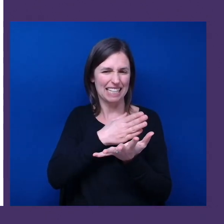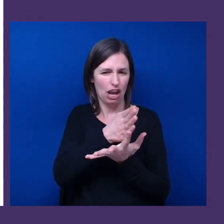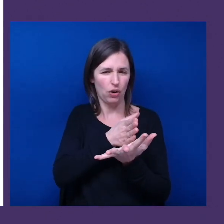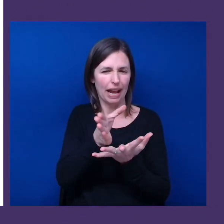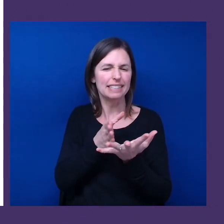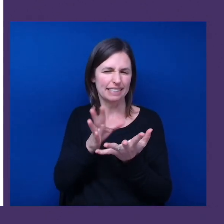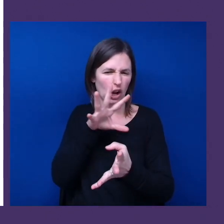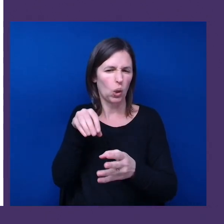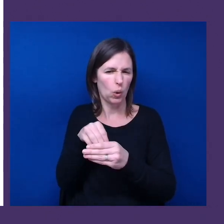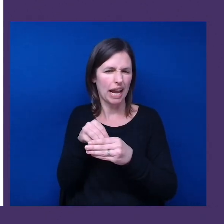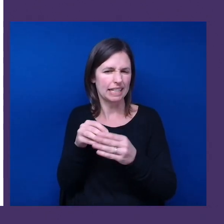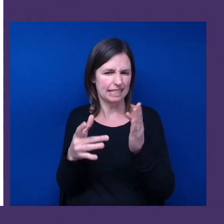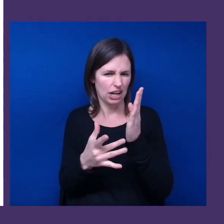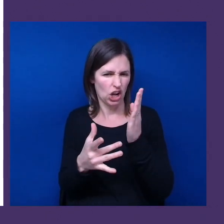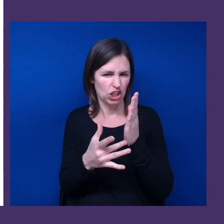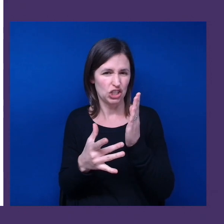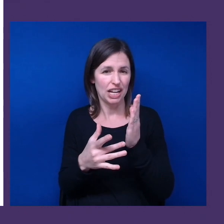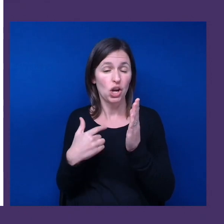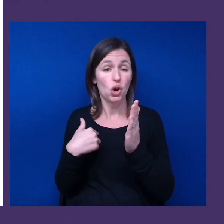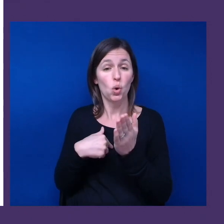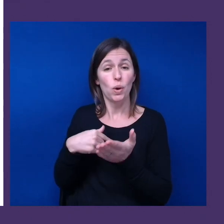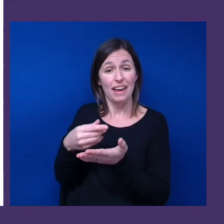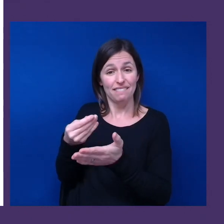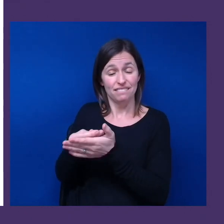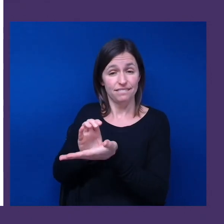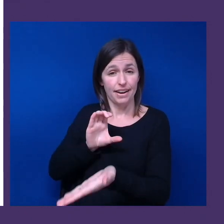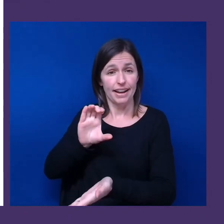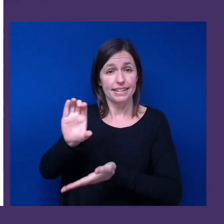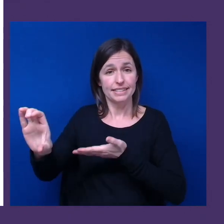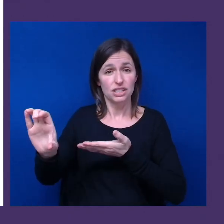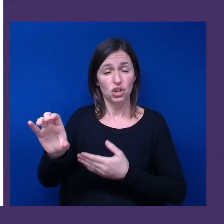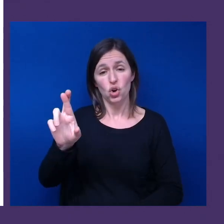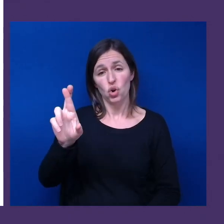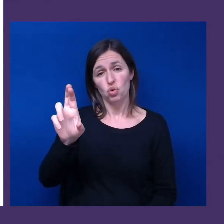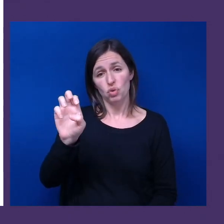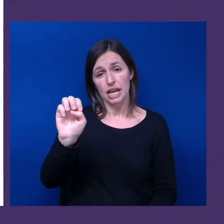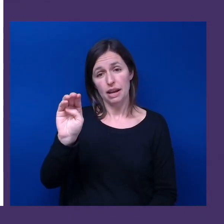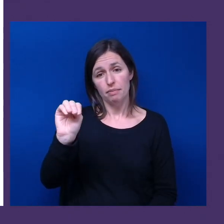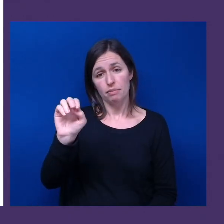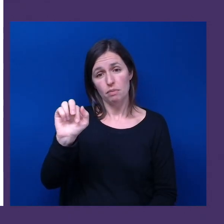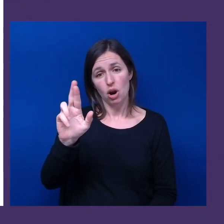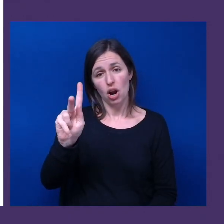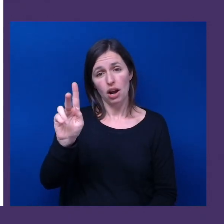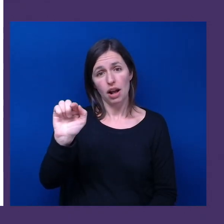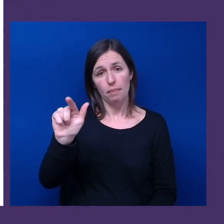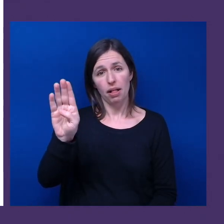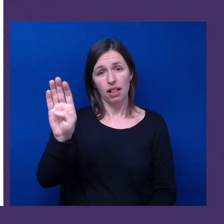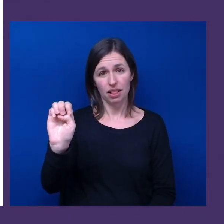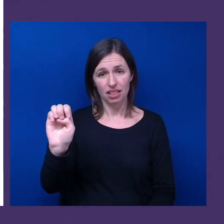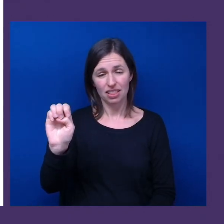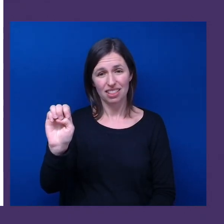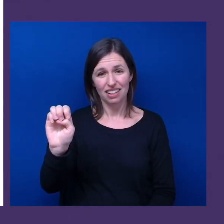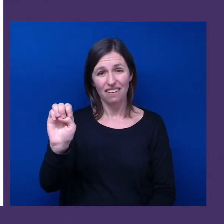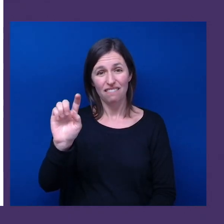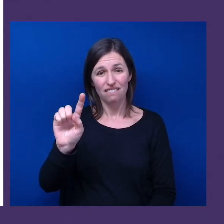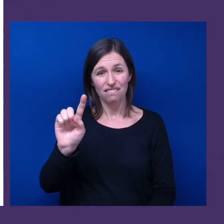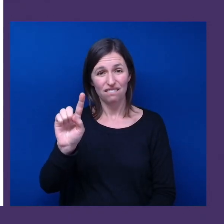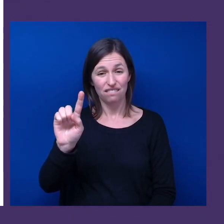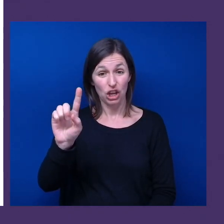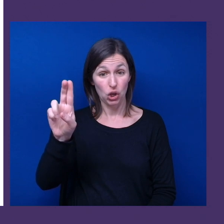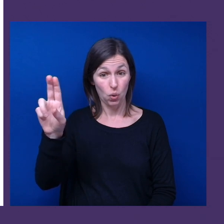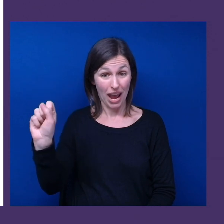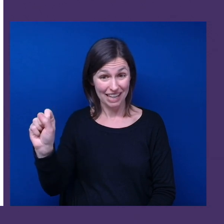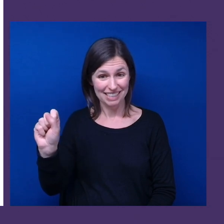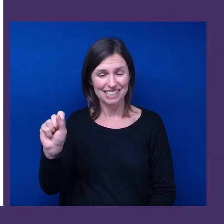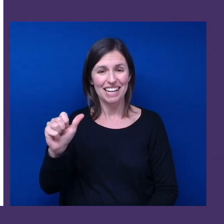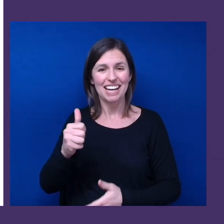run Remarkable US, the first US-based nonprofit disability tech startup accelerator, which helps bring affordable,